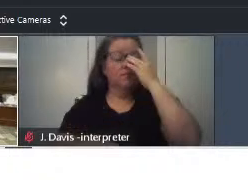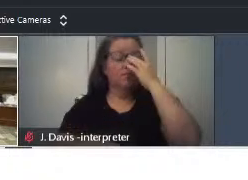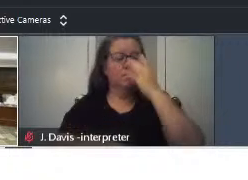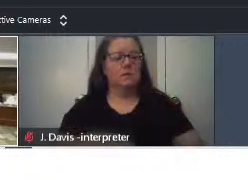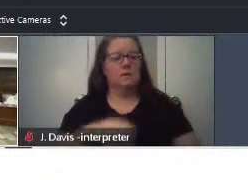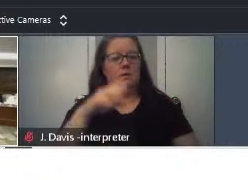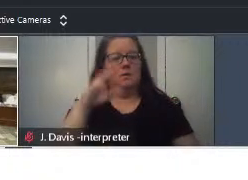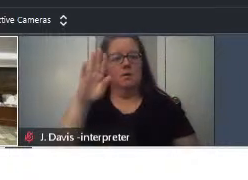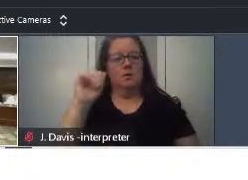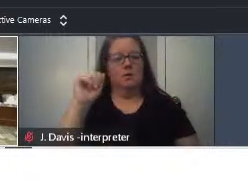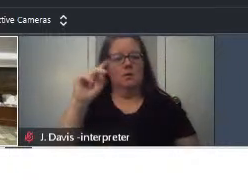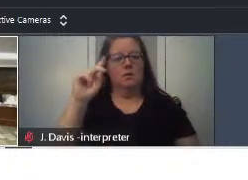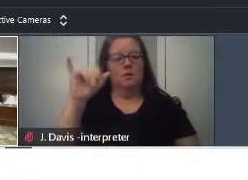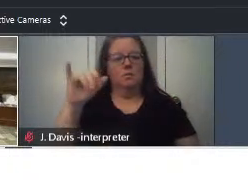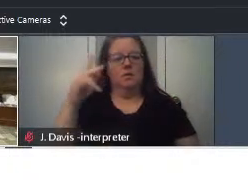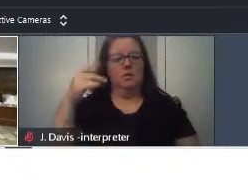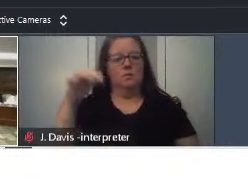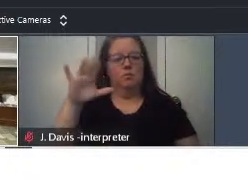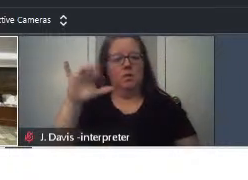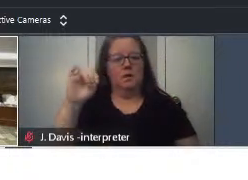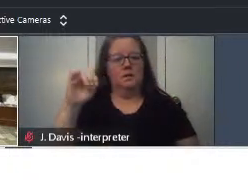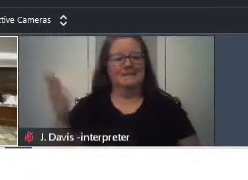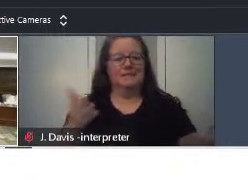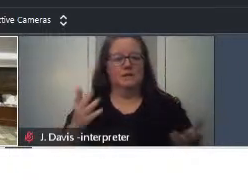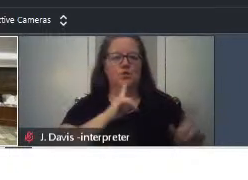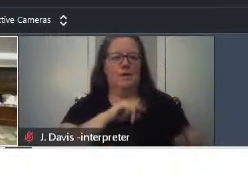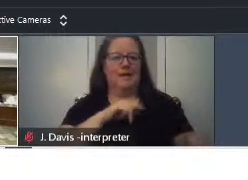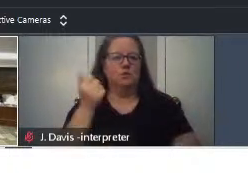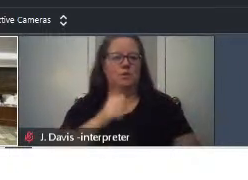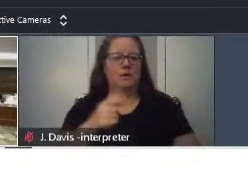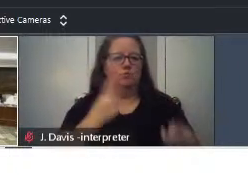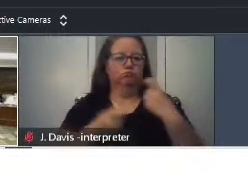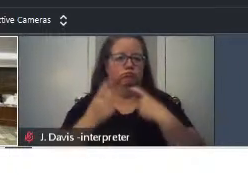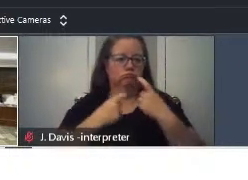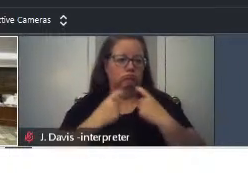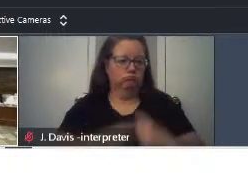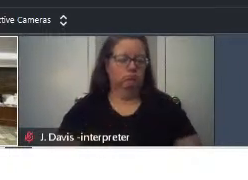Ms. Brandy Price is also here to answer any questions.